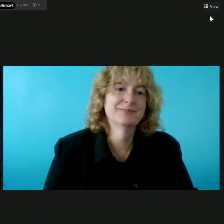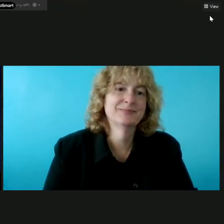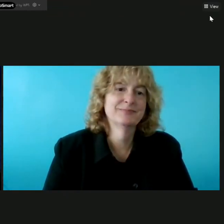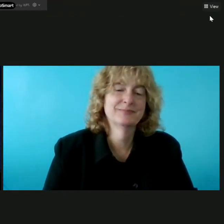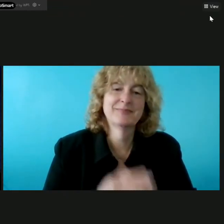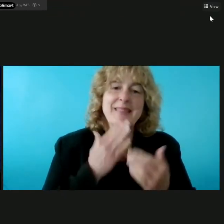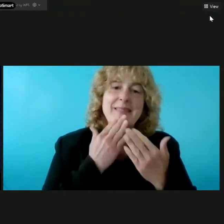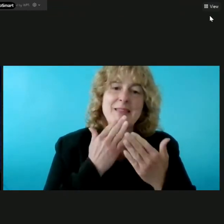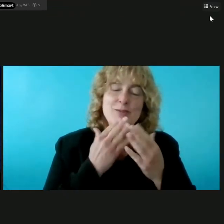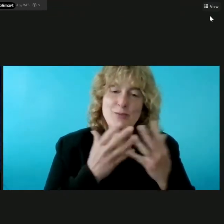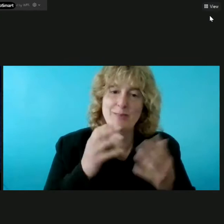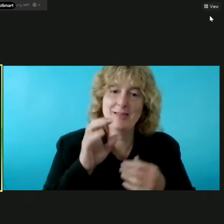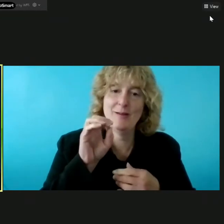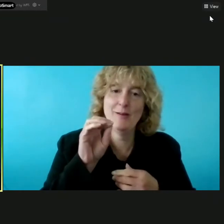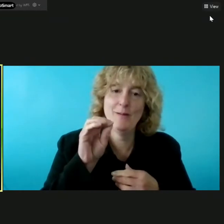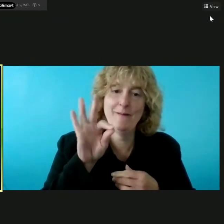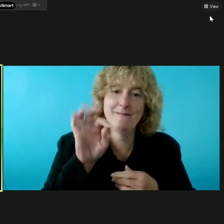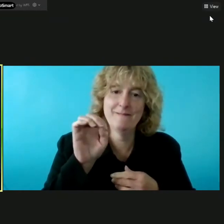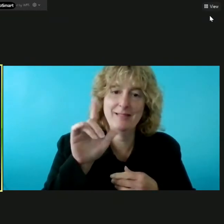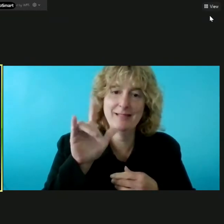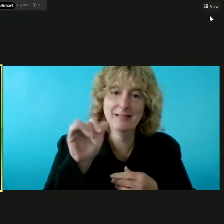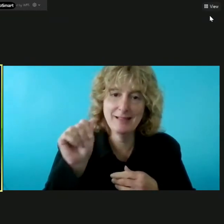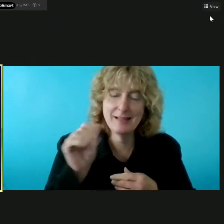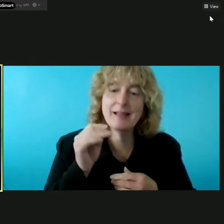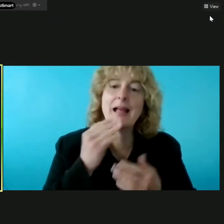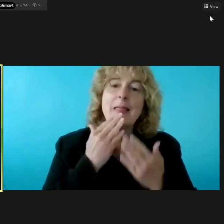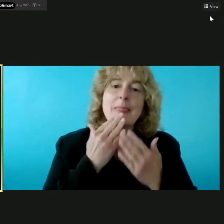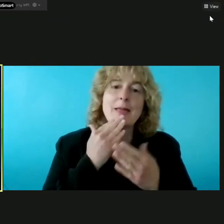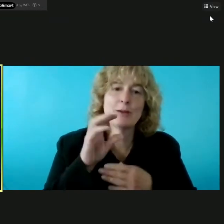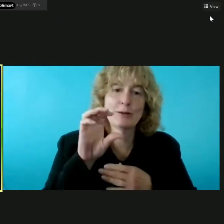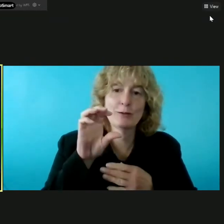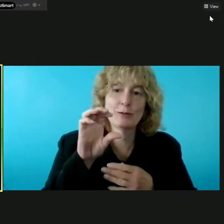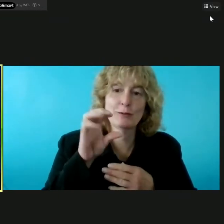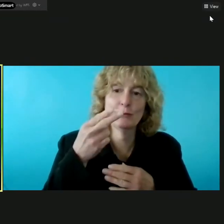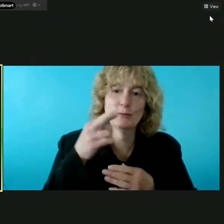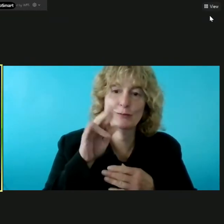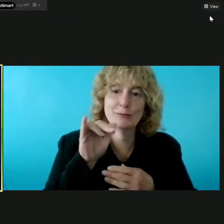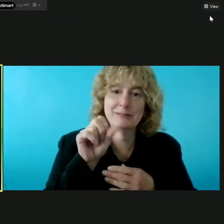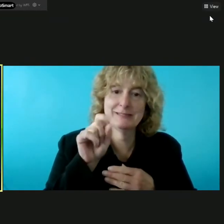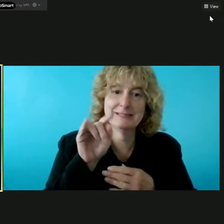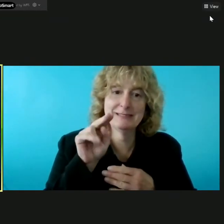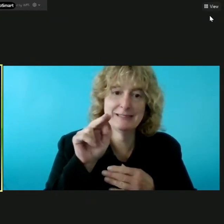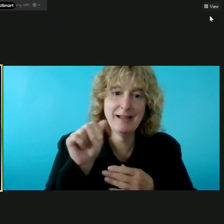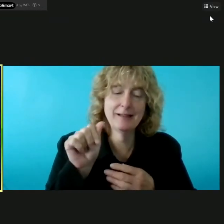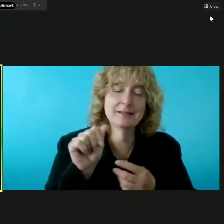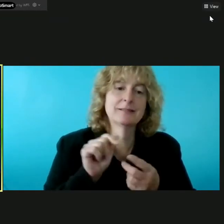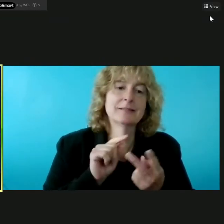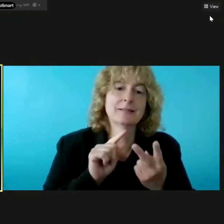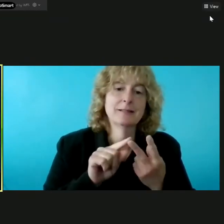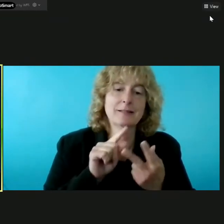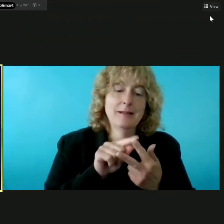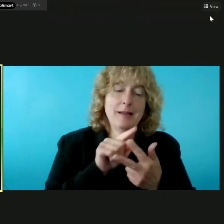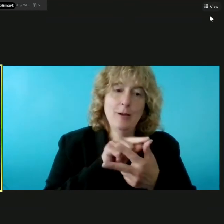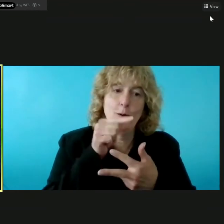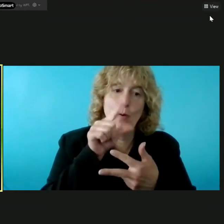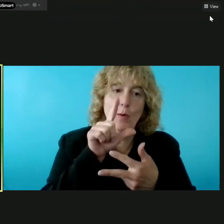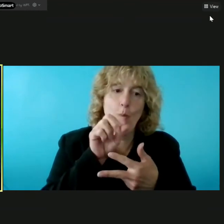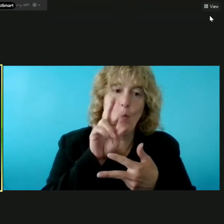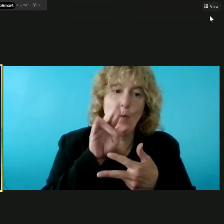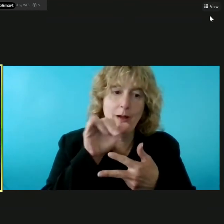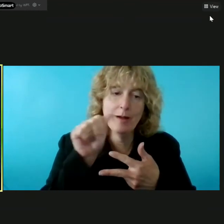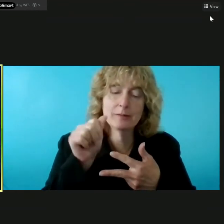Thank you so much, Ophelia, and thank you, Christina and Gloria, for translating for us each and every week. We are